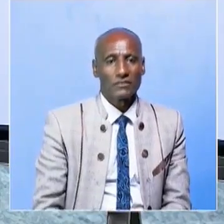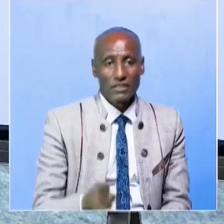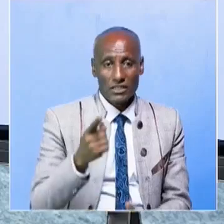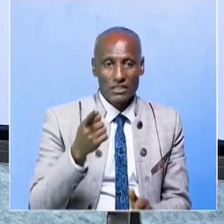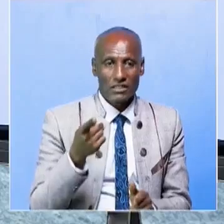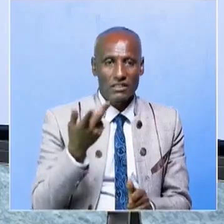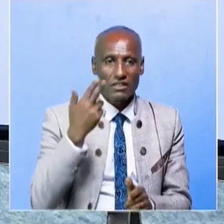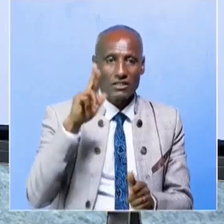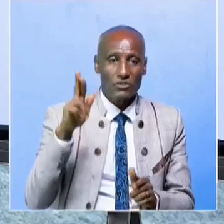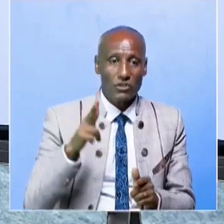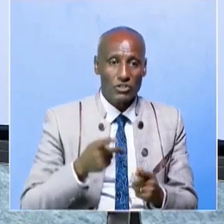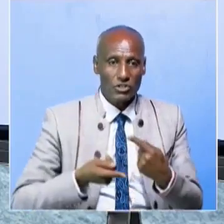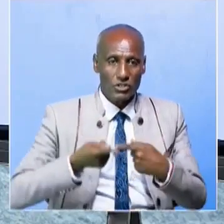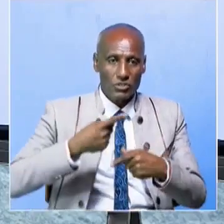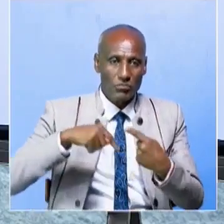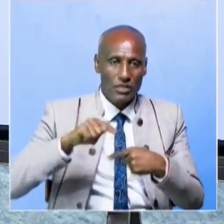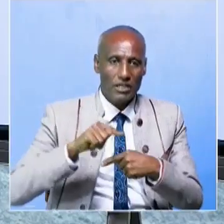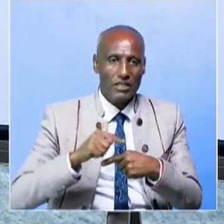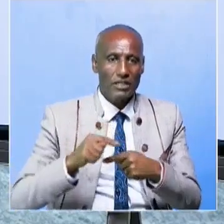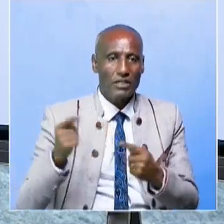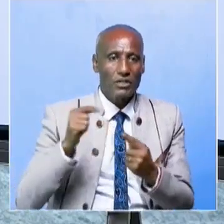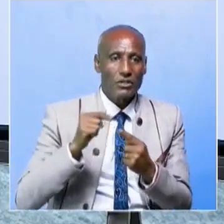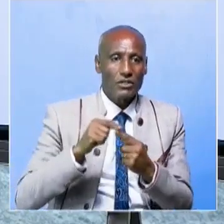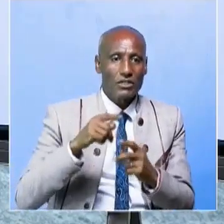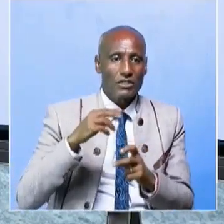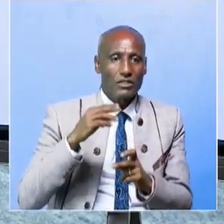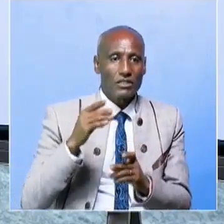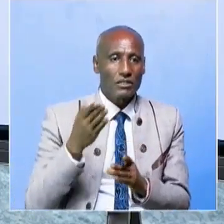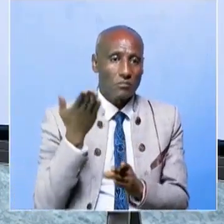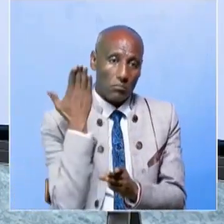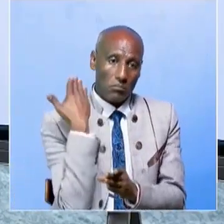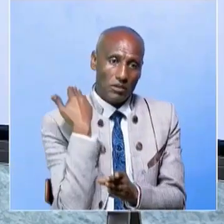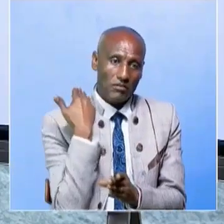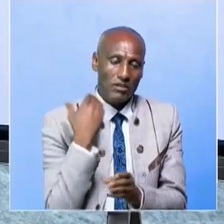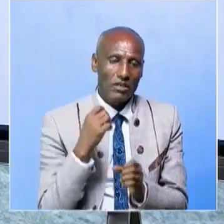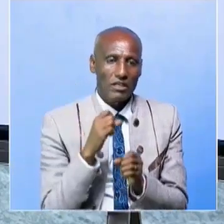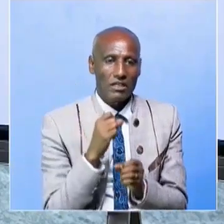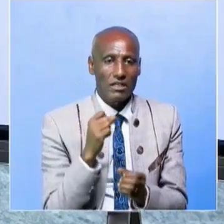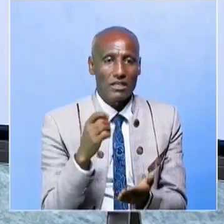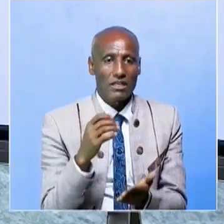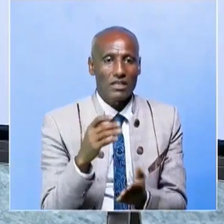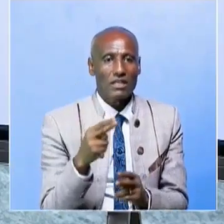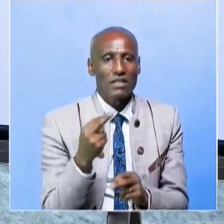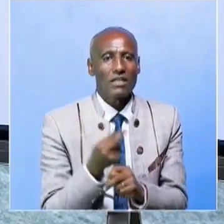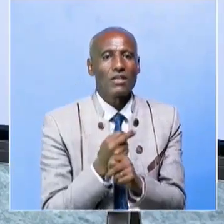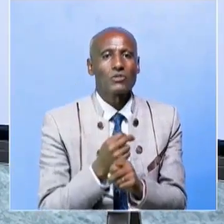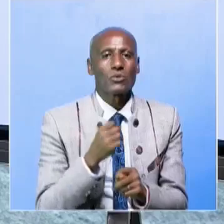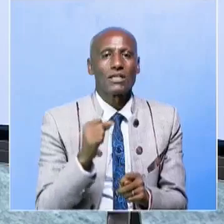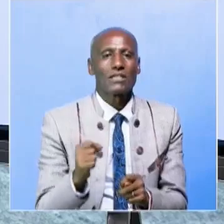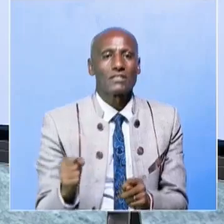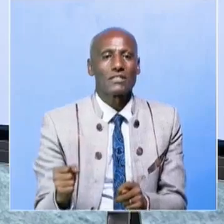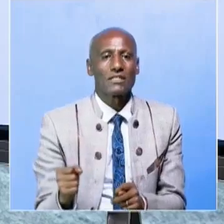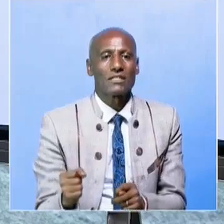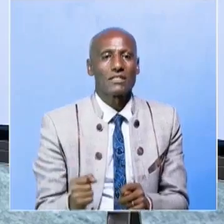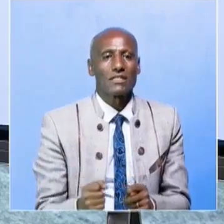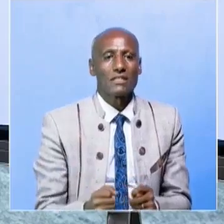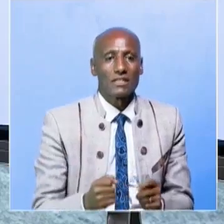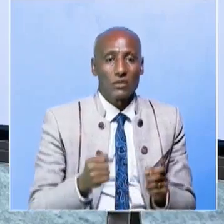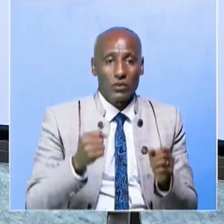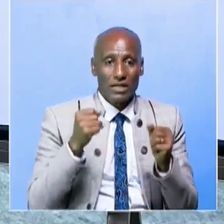bringing something very old to its former natural state, while enhance is